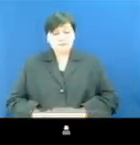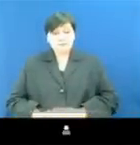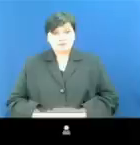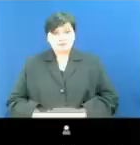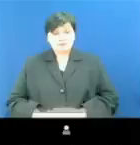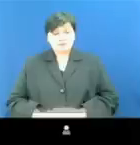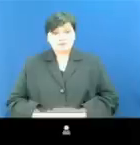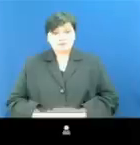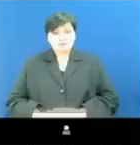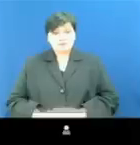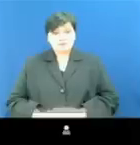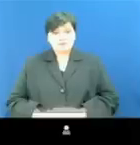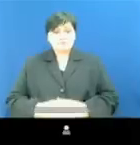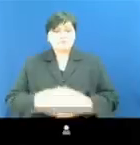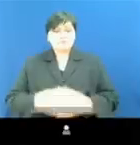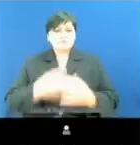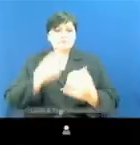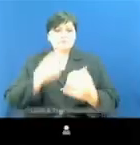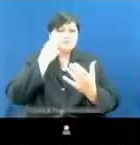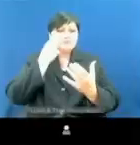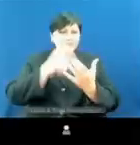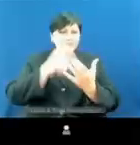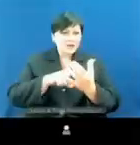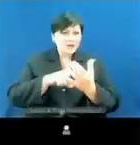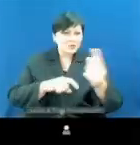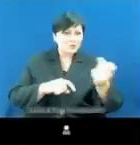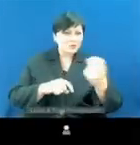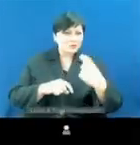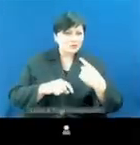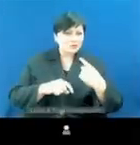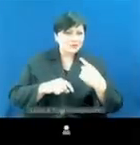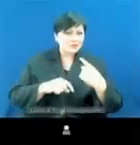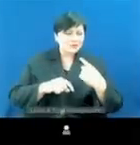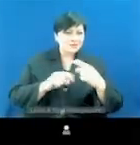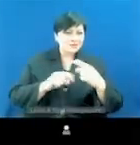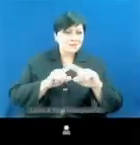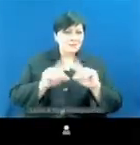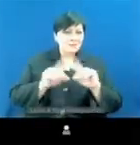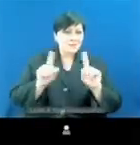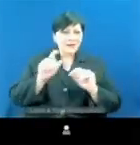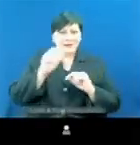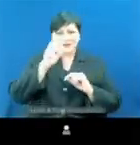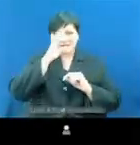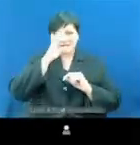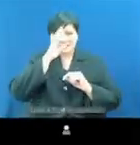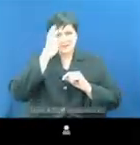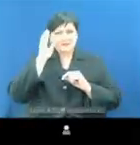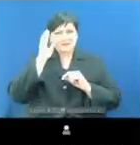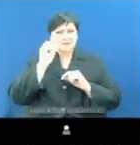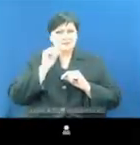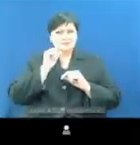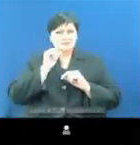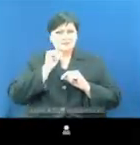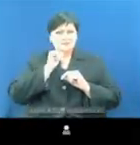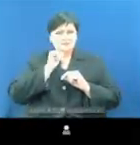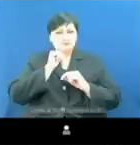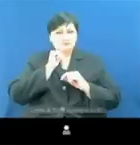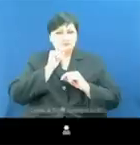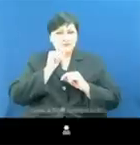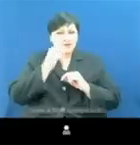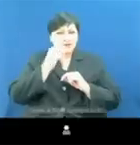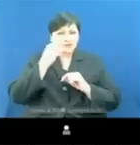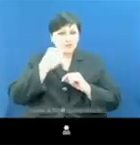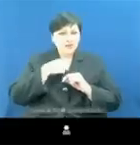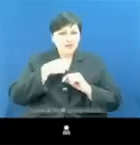Well, I see a question, but it wasn't to me, so I'm not entirely sure, Lara, you wanted to talk about. Yeah, there you